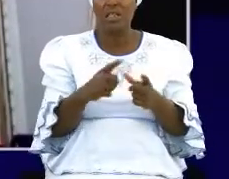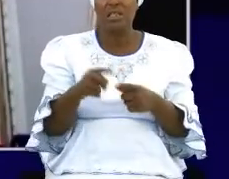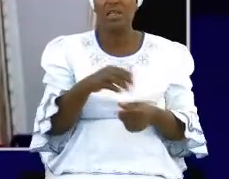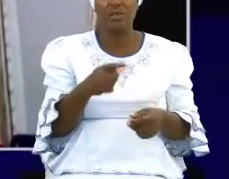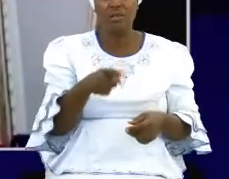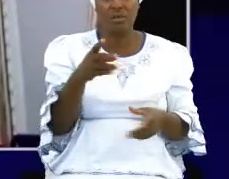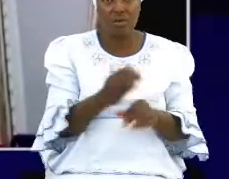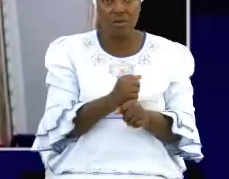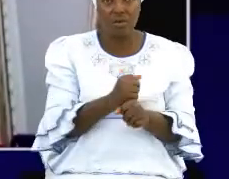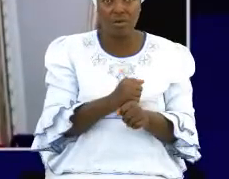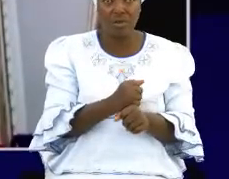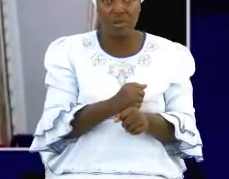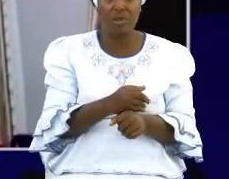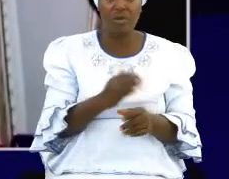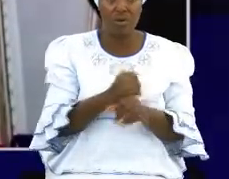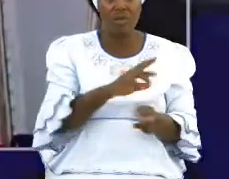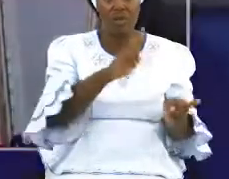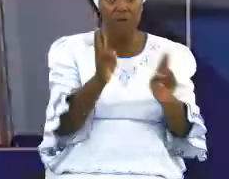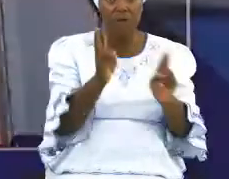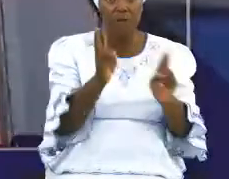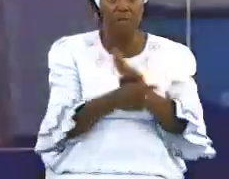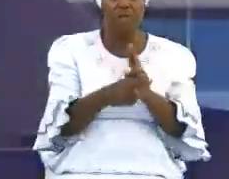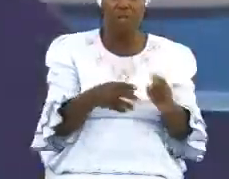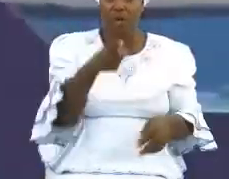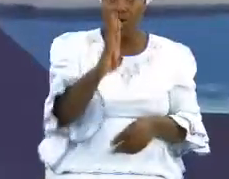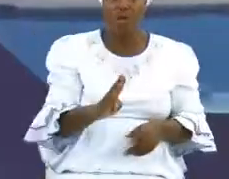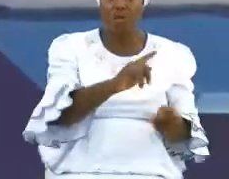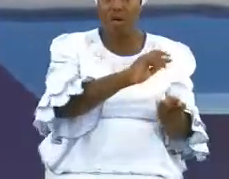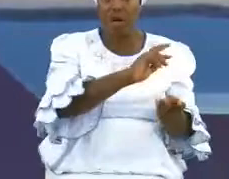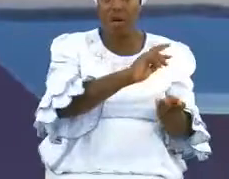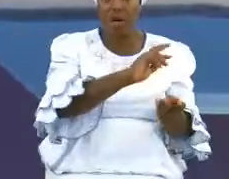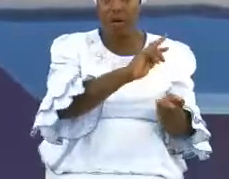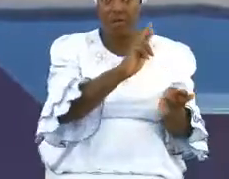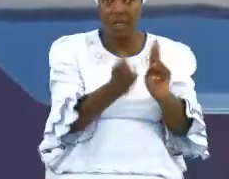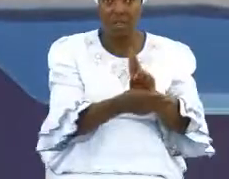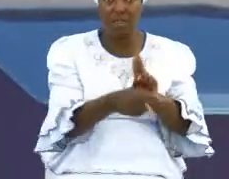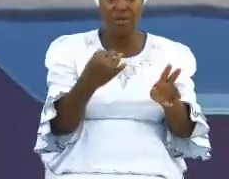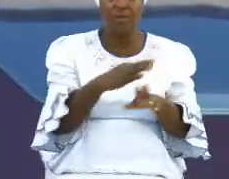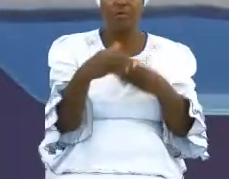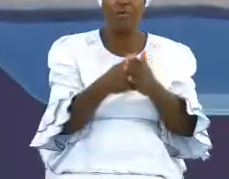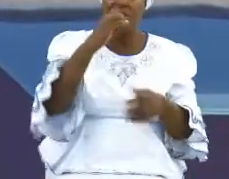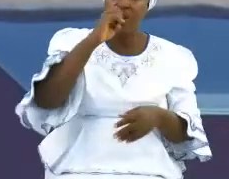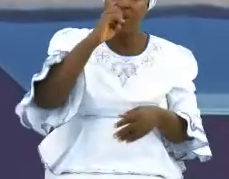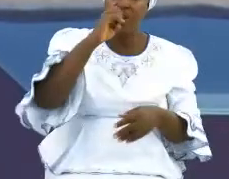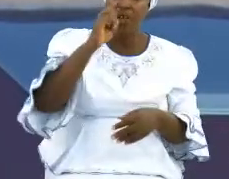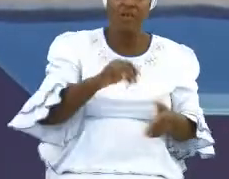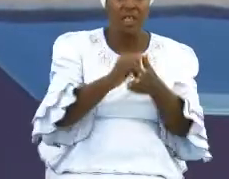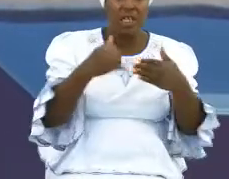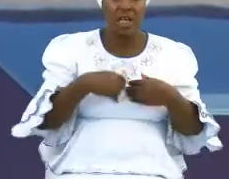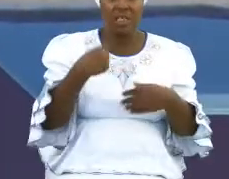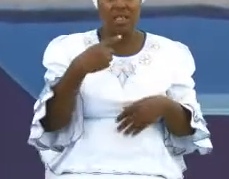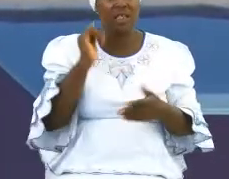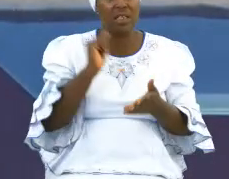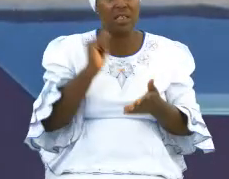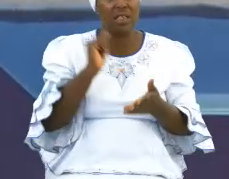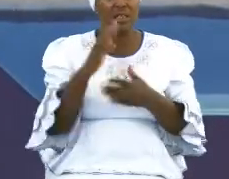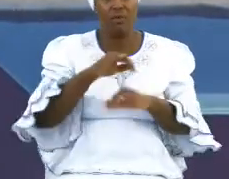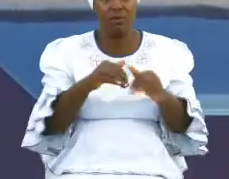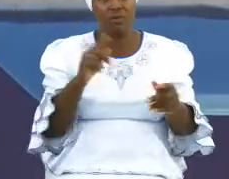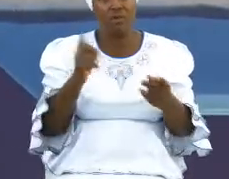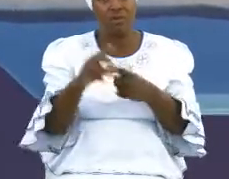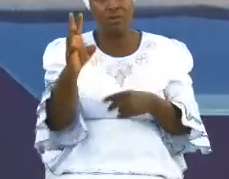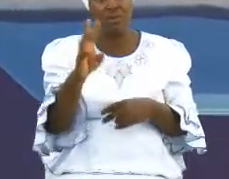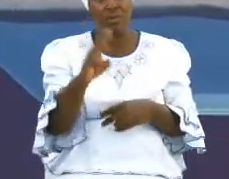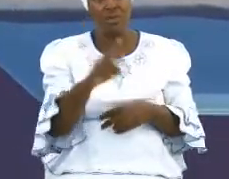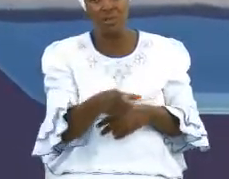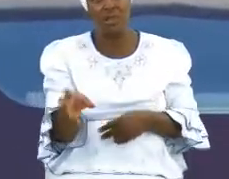of the evil that he had said he would do unto them, and he did